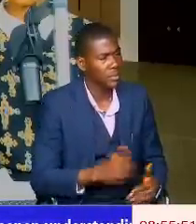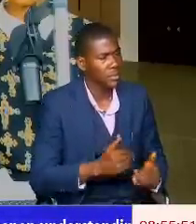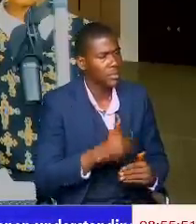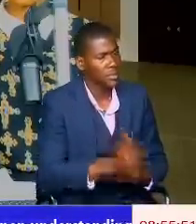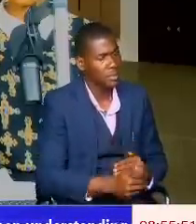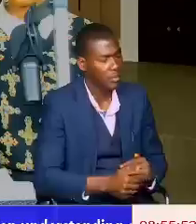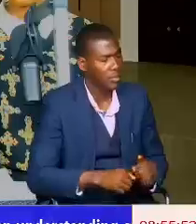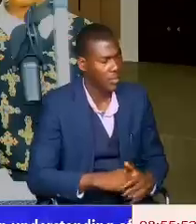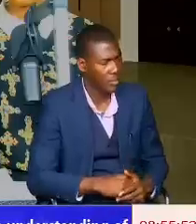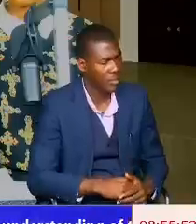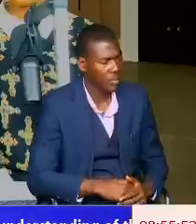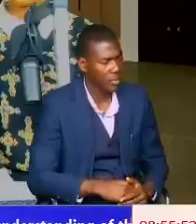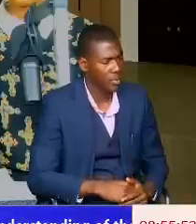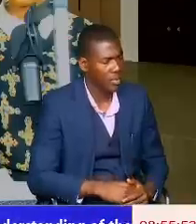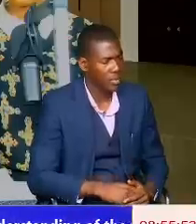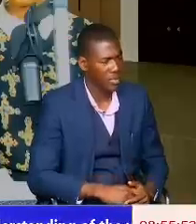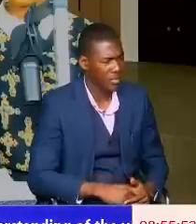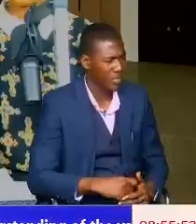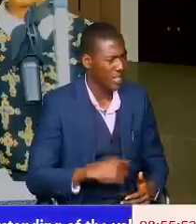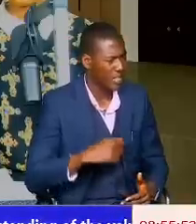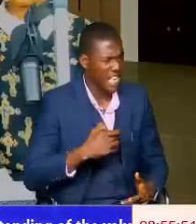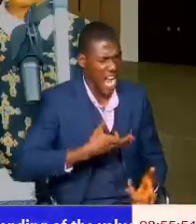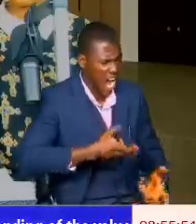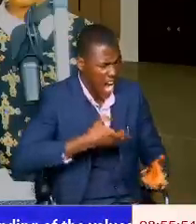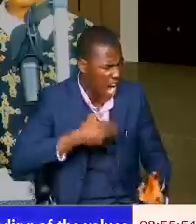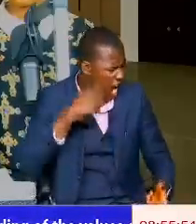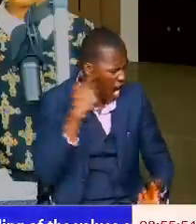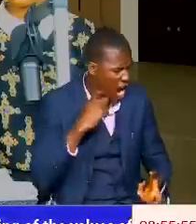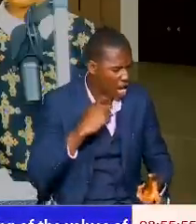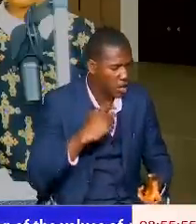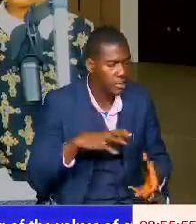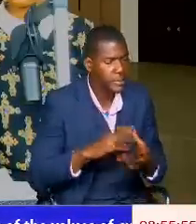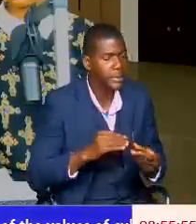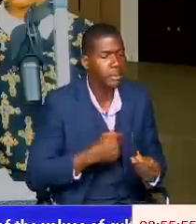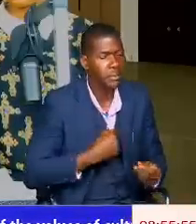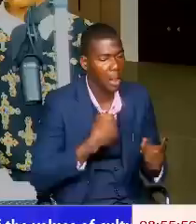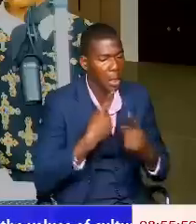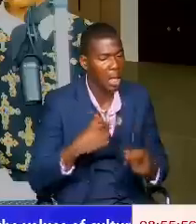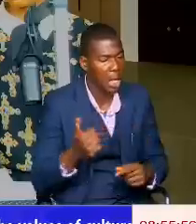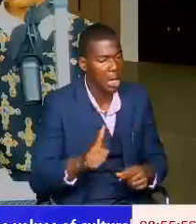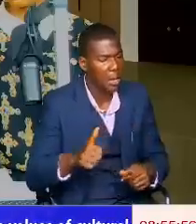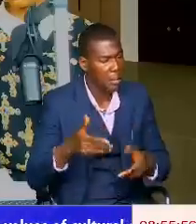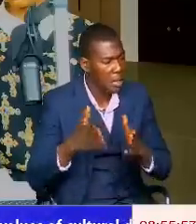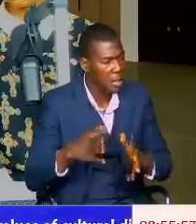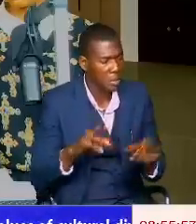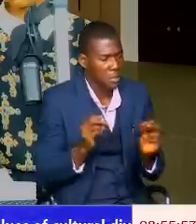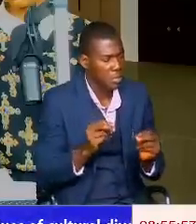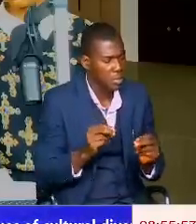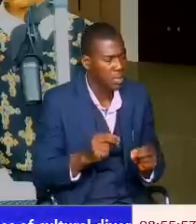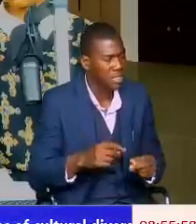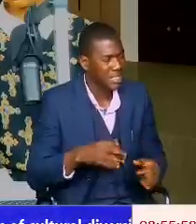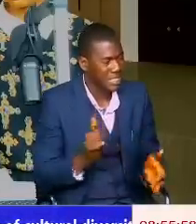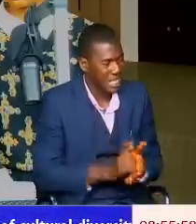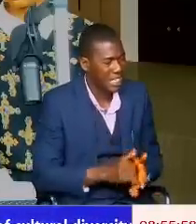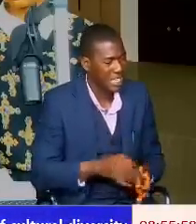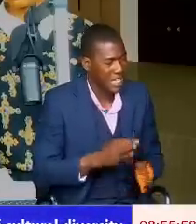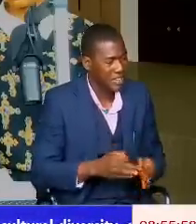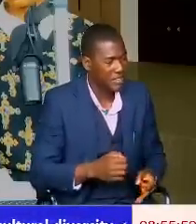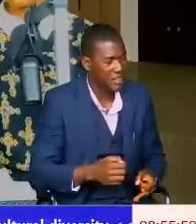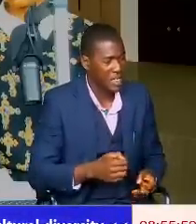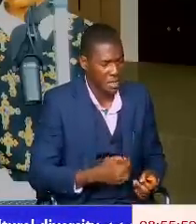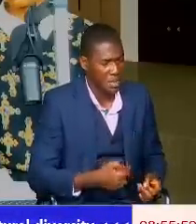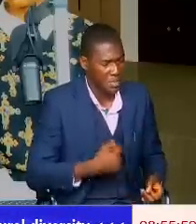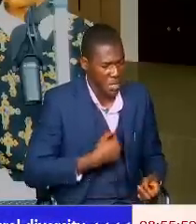After the rape, he would say I should not say it to anybody. That if I do so, it's going to kill